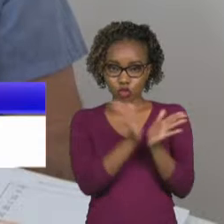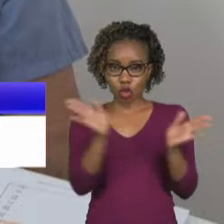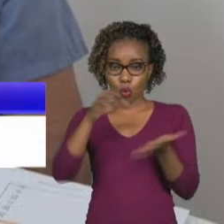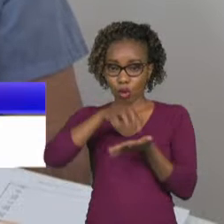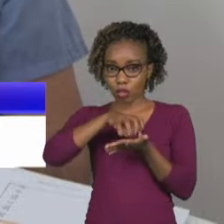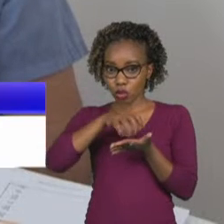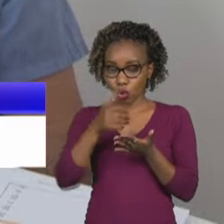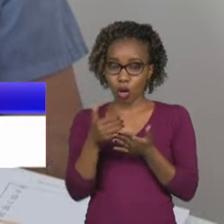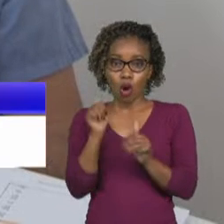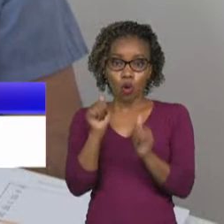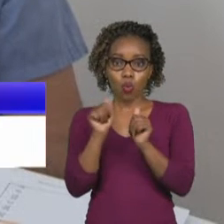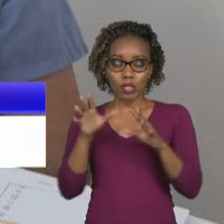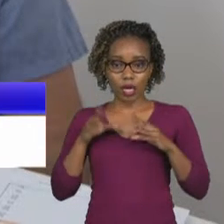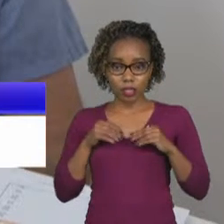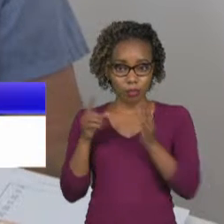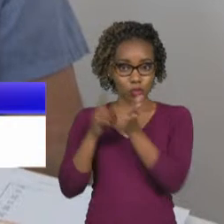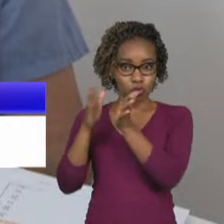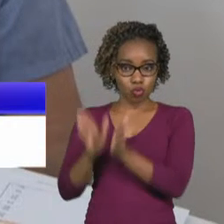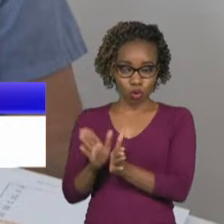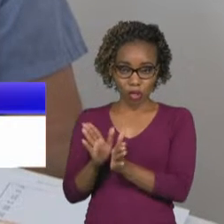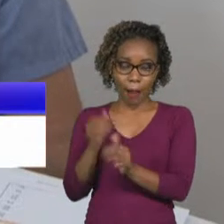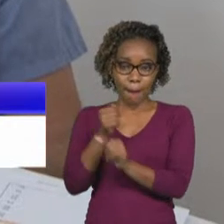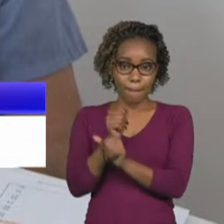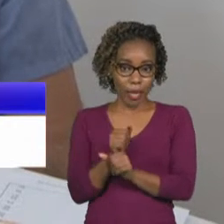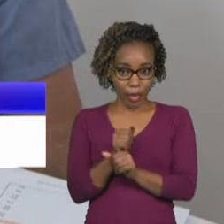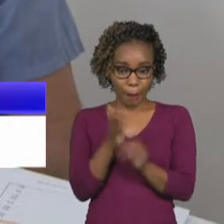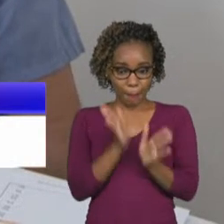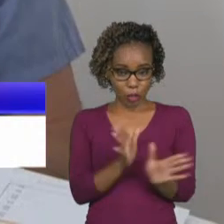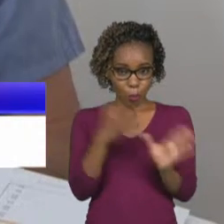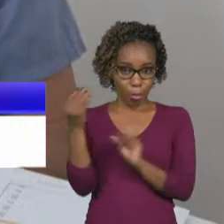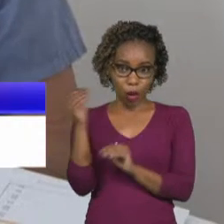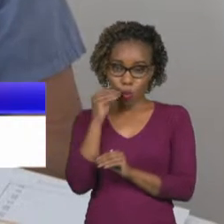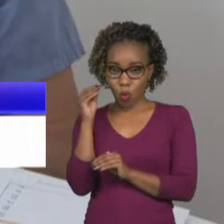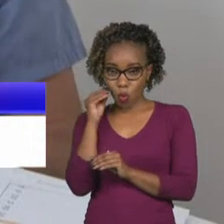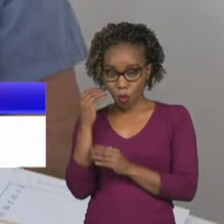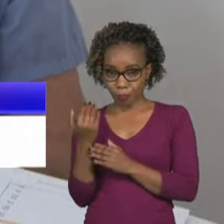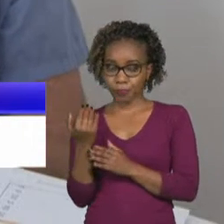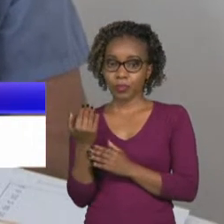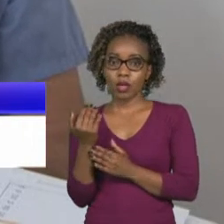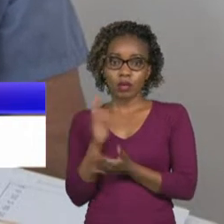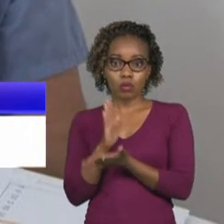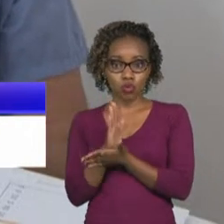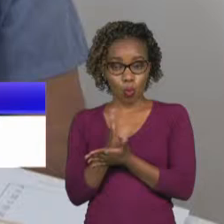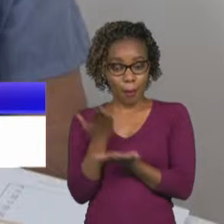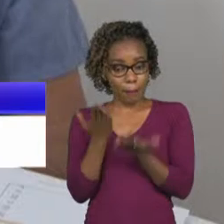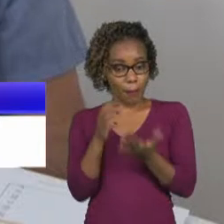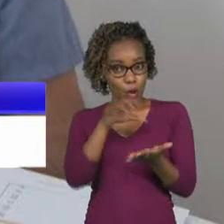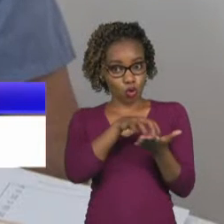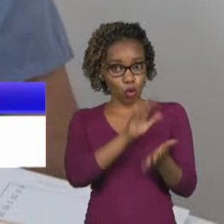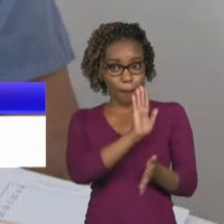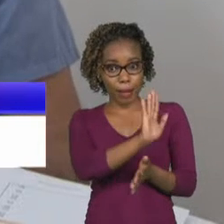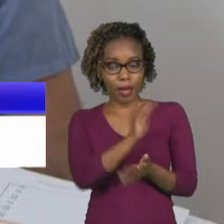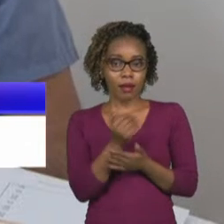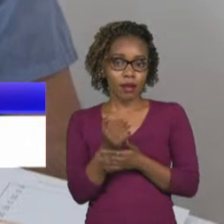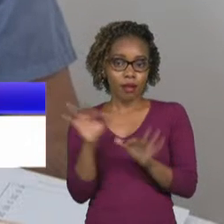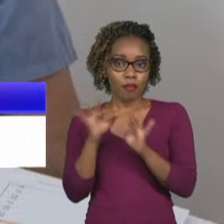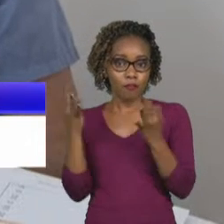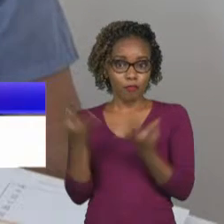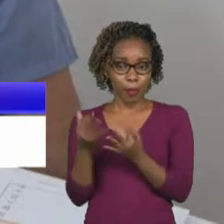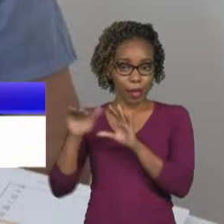conditions that allow a doctor to let a patient leave the hospital, that he or she is in a condition that allows them to be at